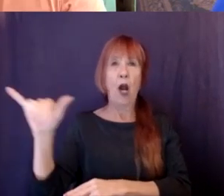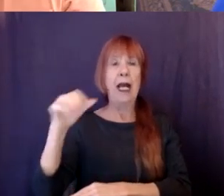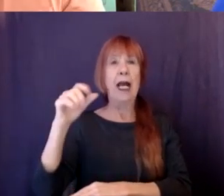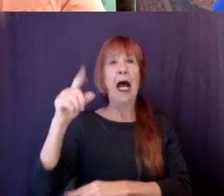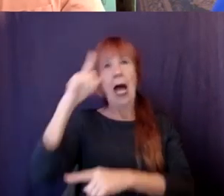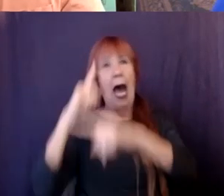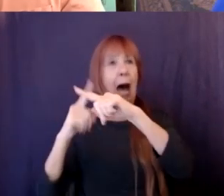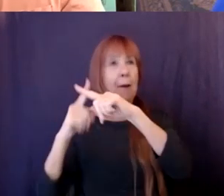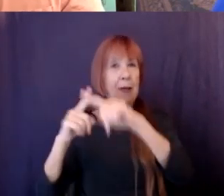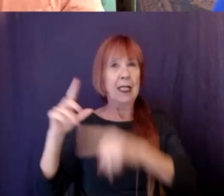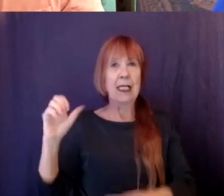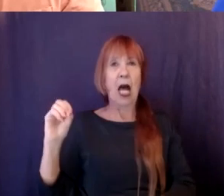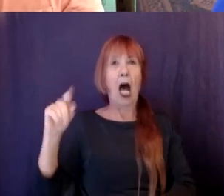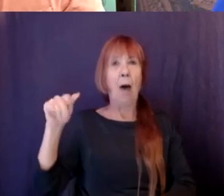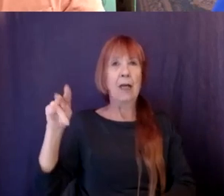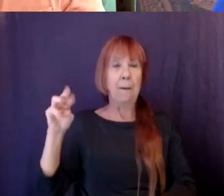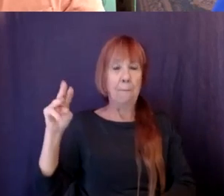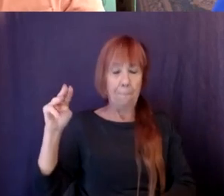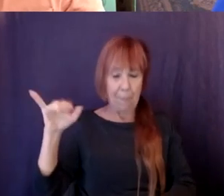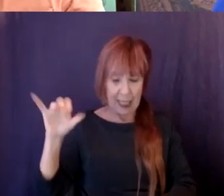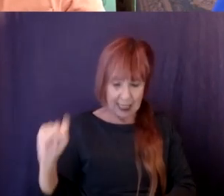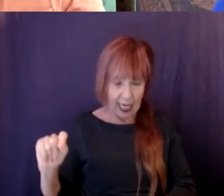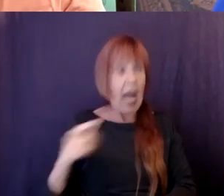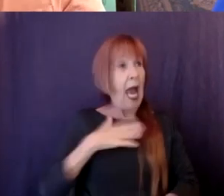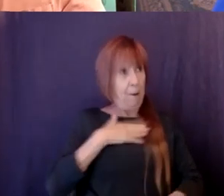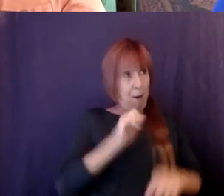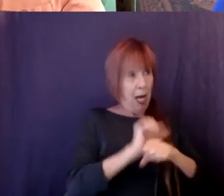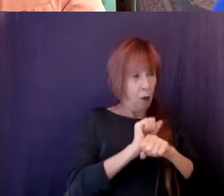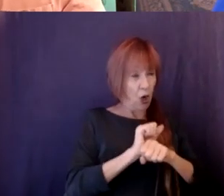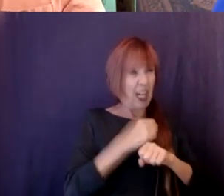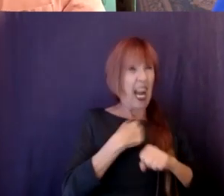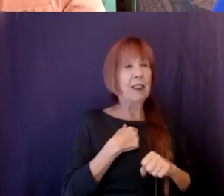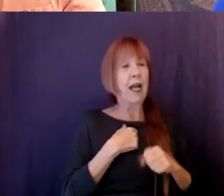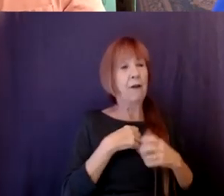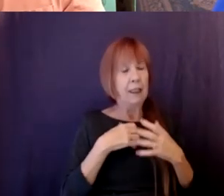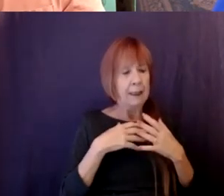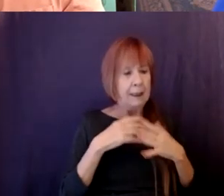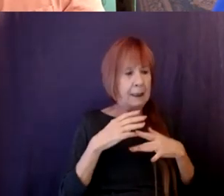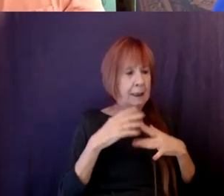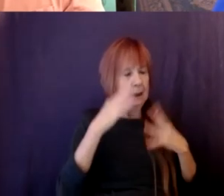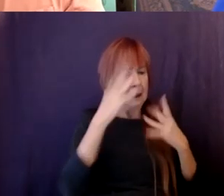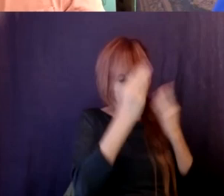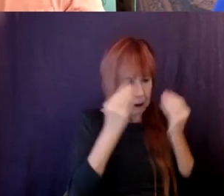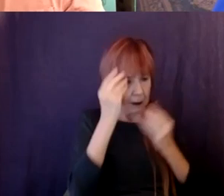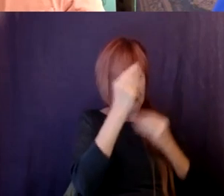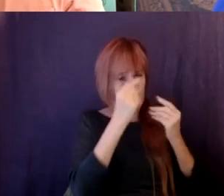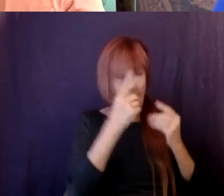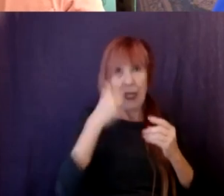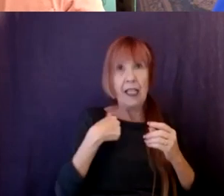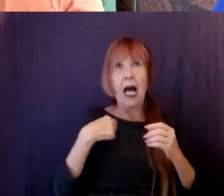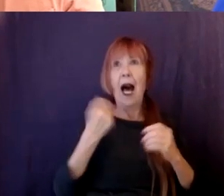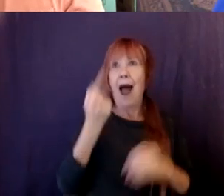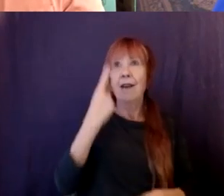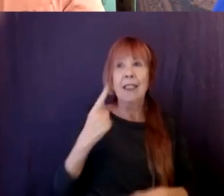more kind of riled in my work that I wanted to see, you know, I see how incredibly powerful documentary